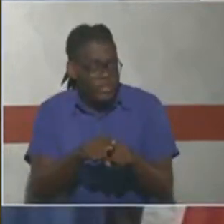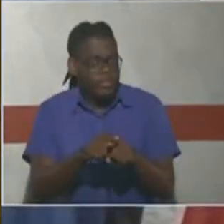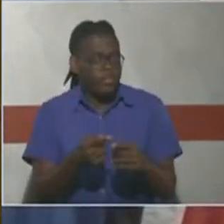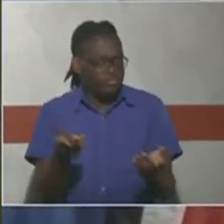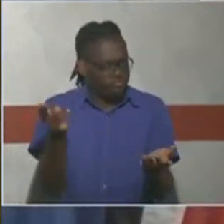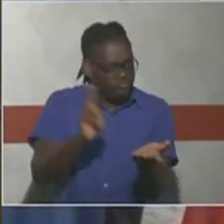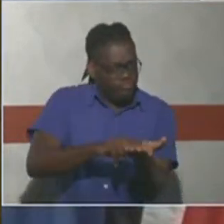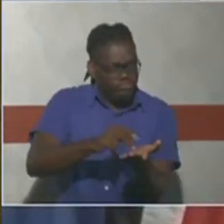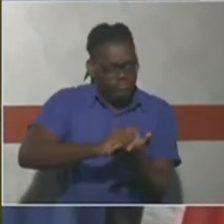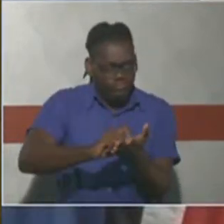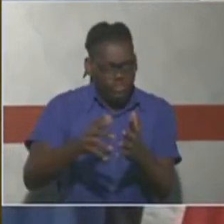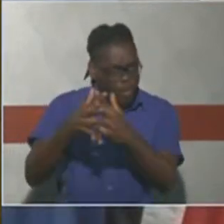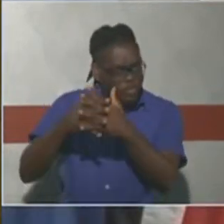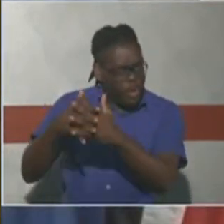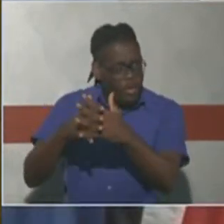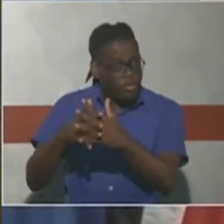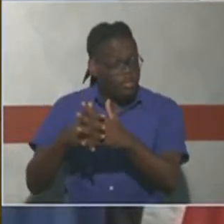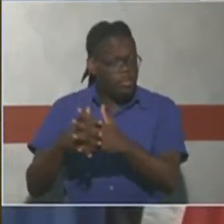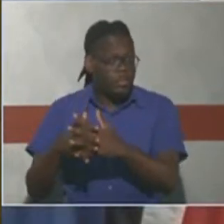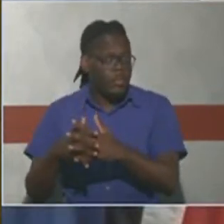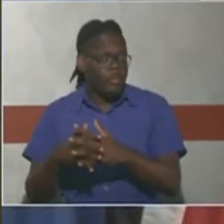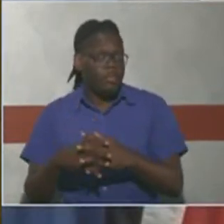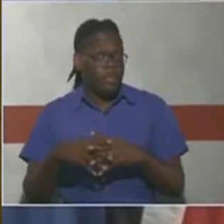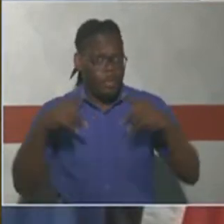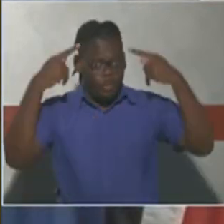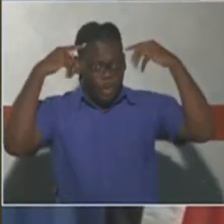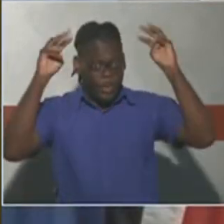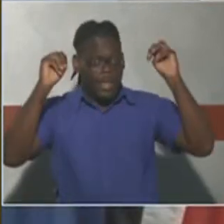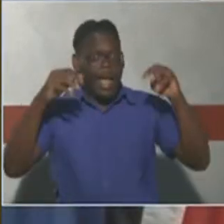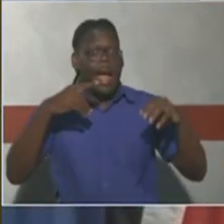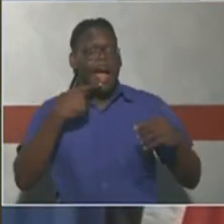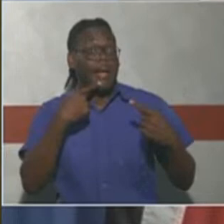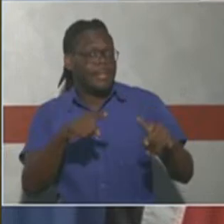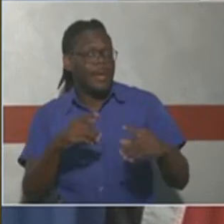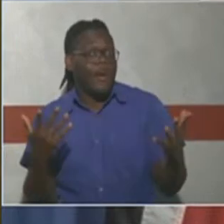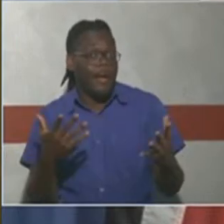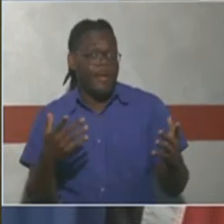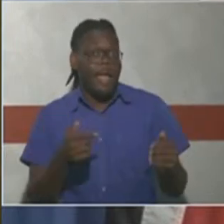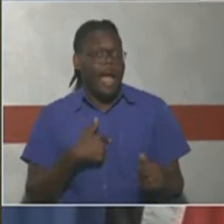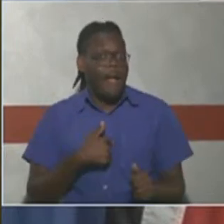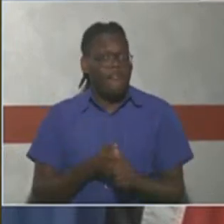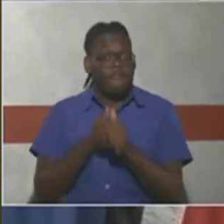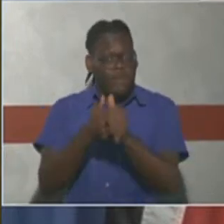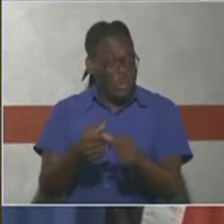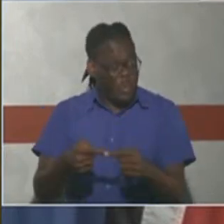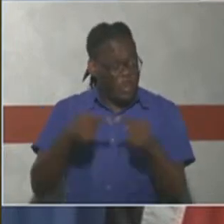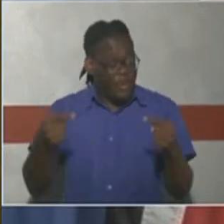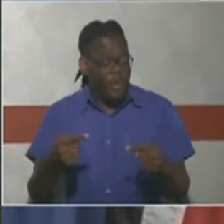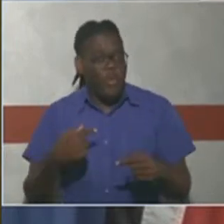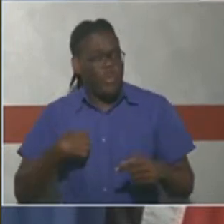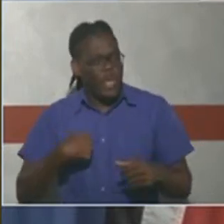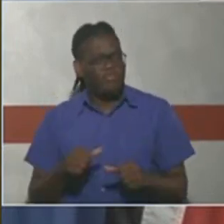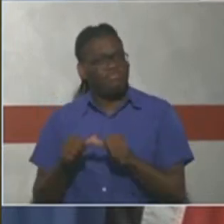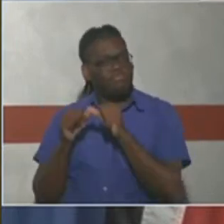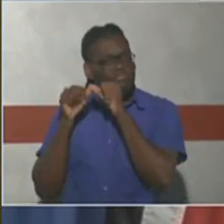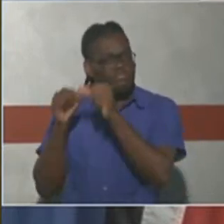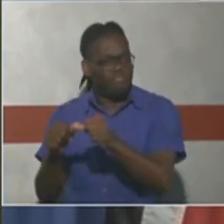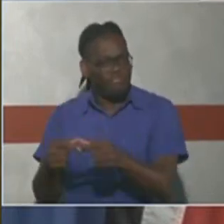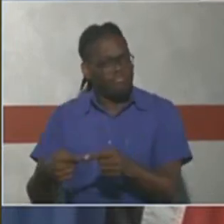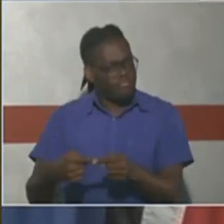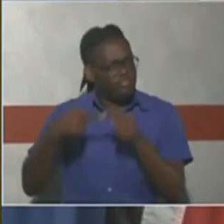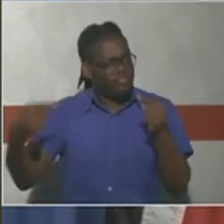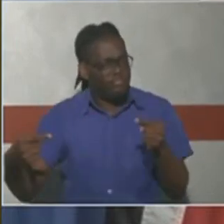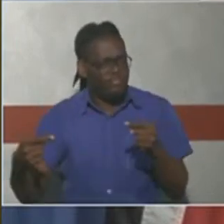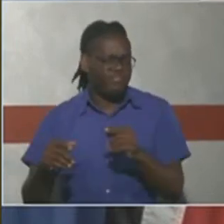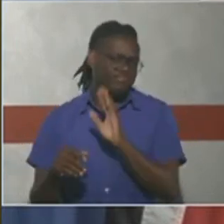We anticipate that we would make significant progress towards a gas supply. It's largely a pipeline